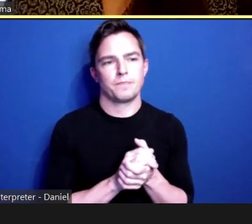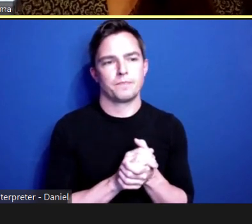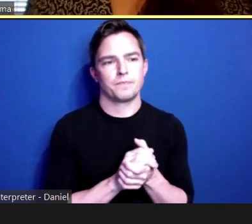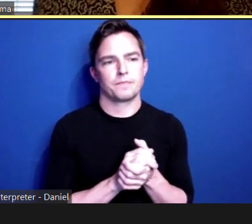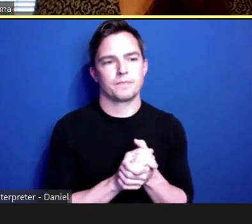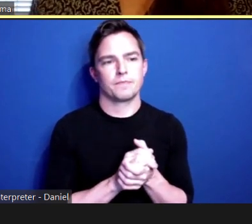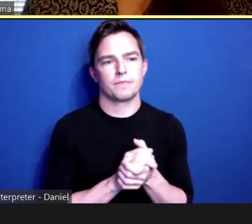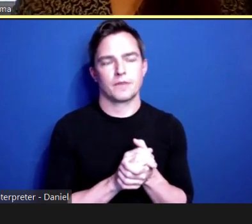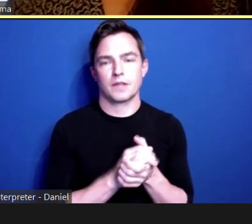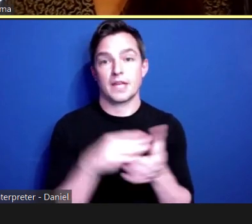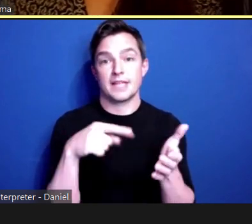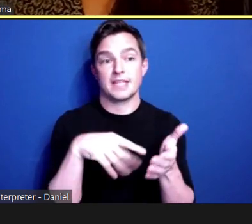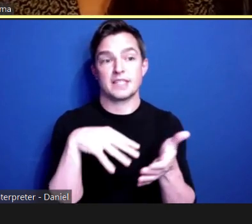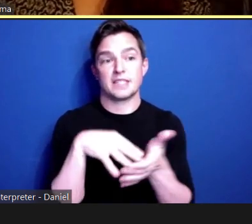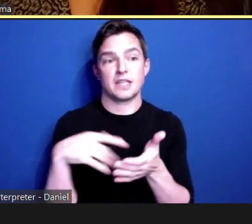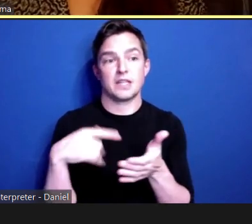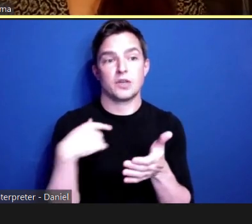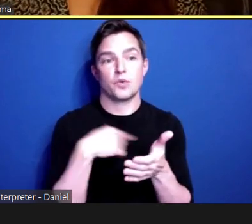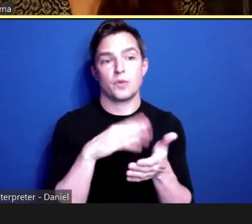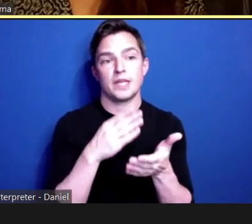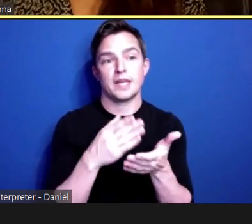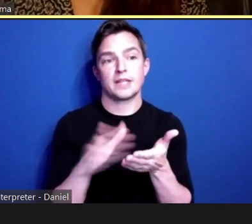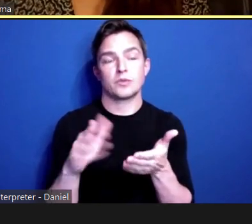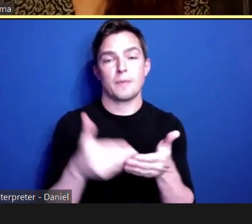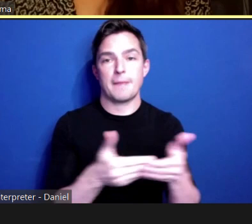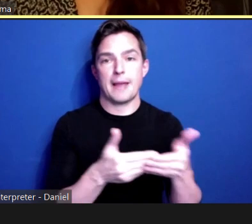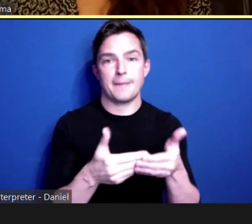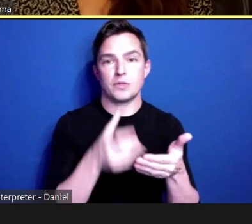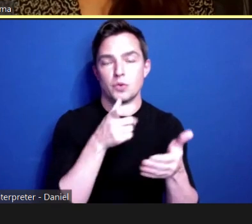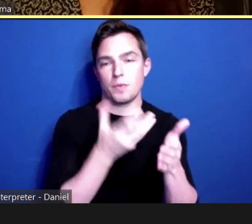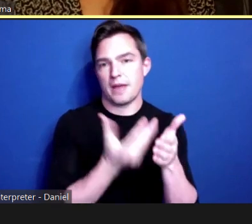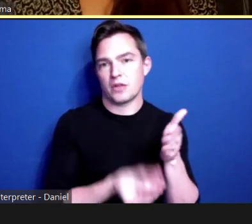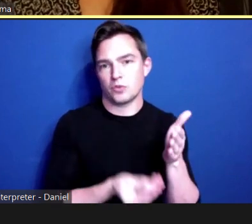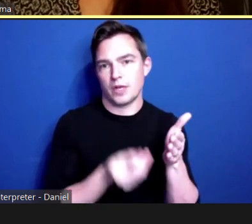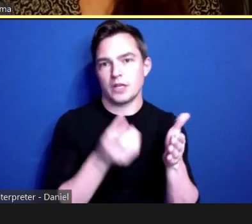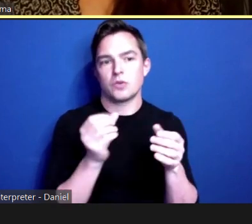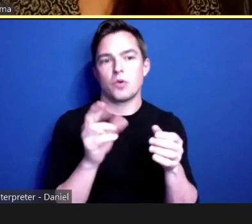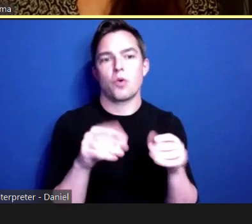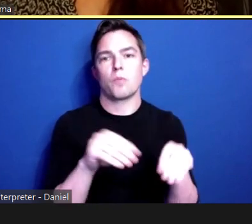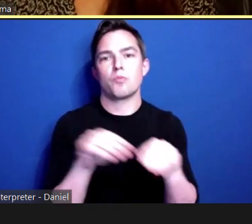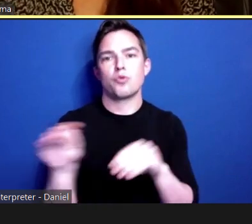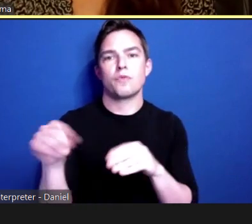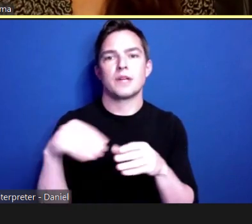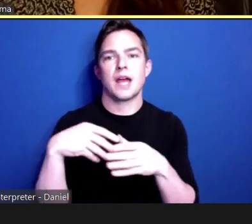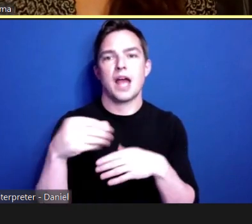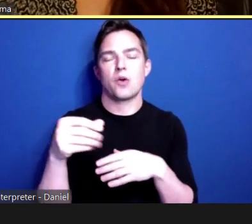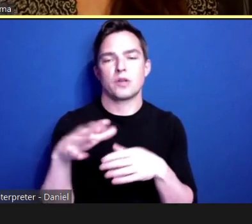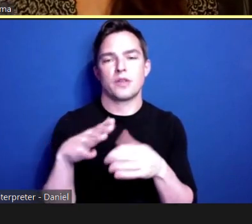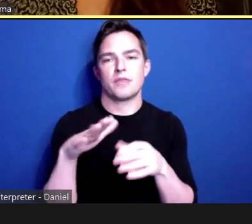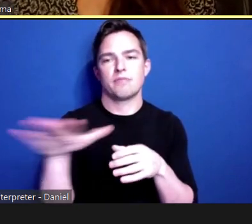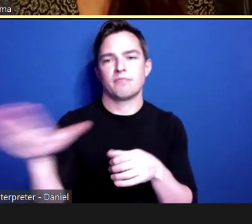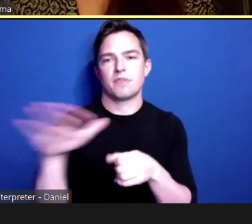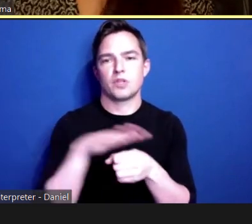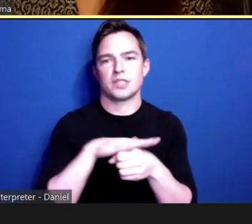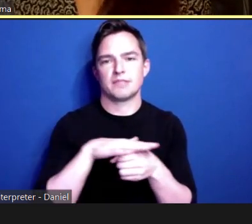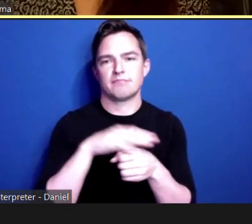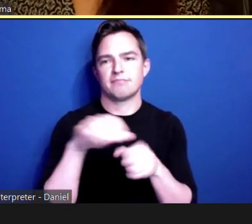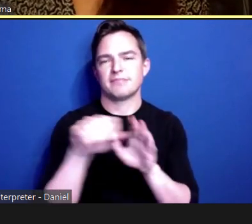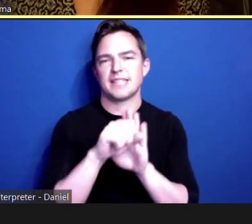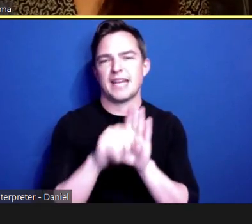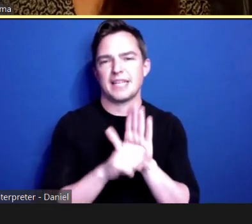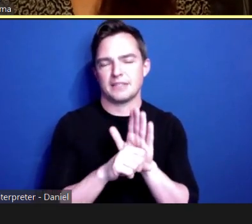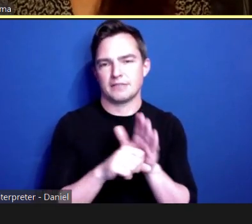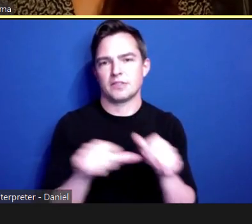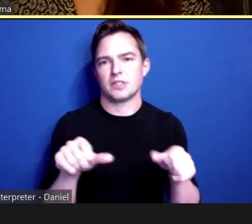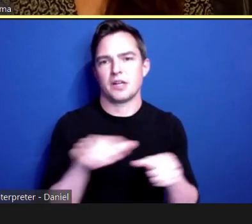So in this study, we excluded babies who died or moved out of their state or territory. So